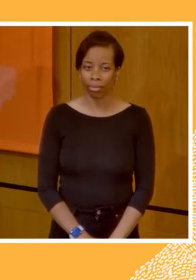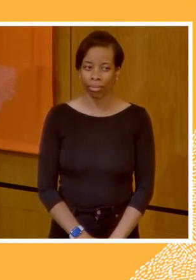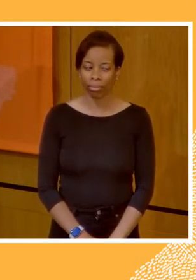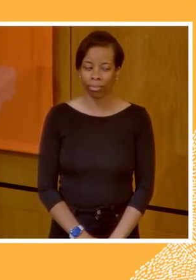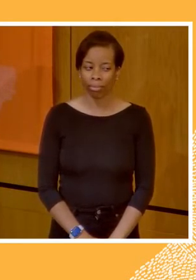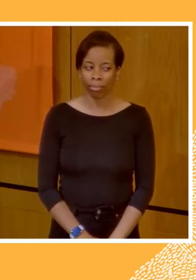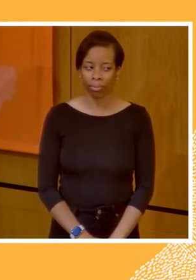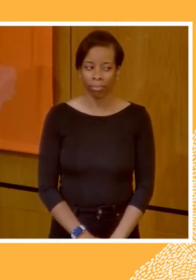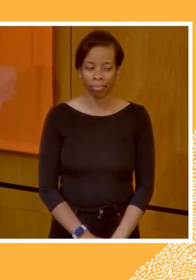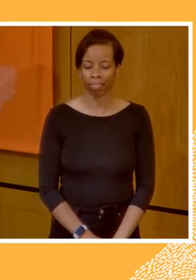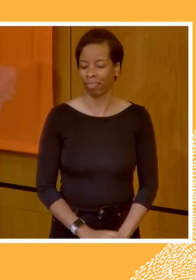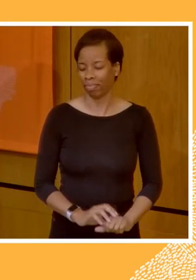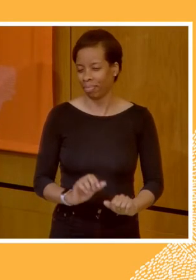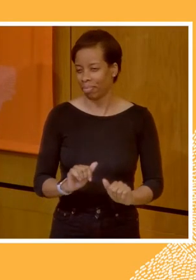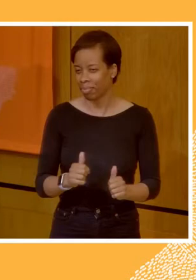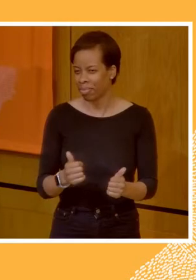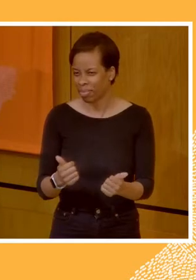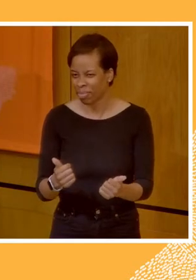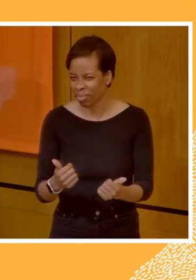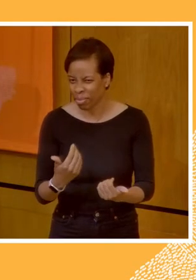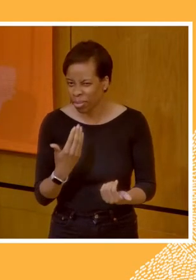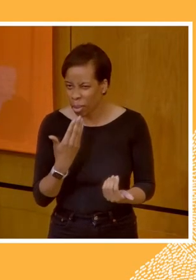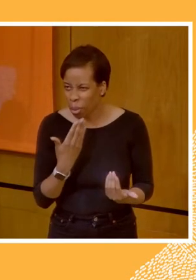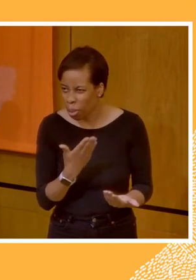Okay, thank you. So,